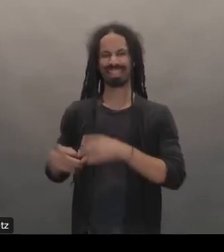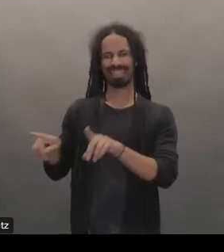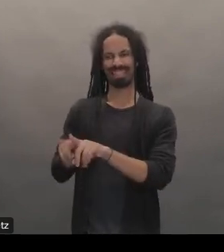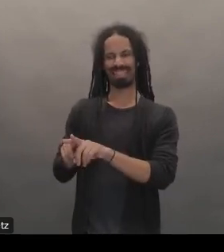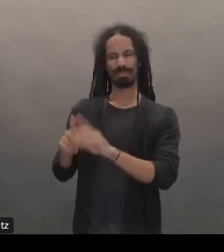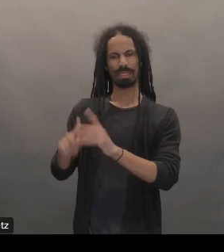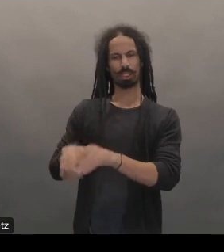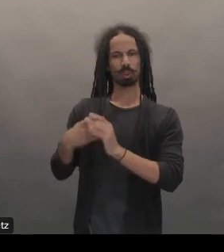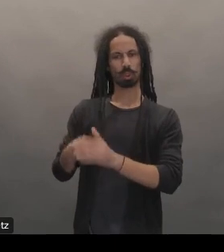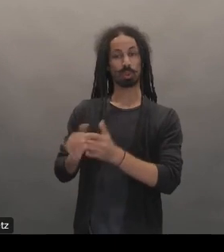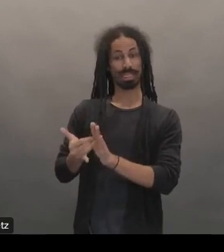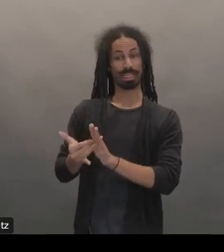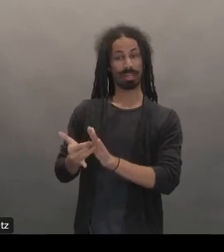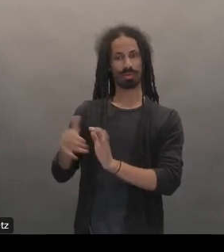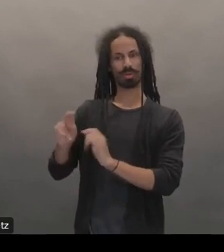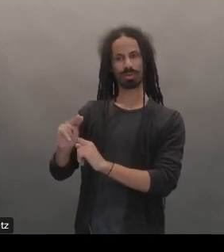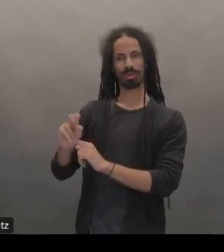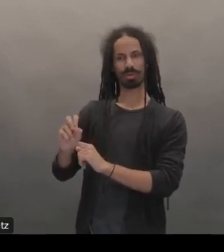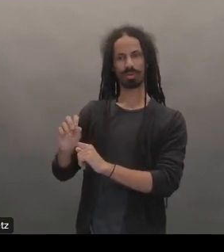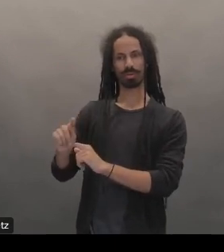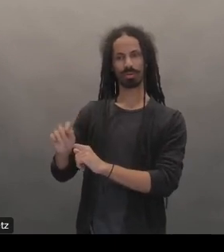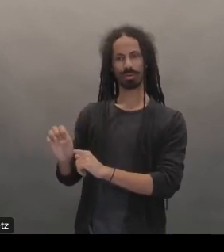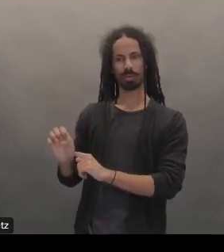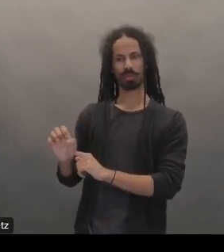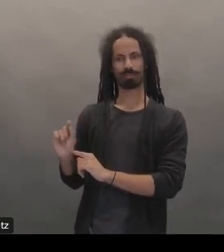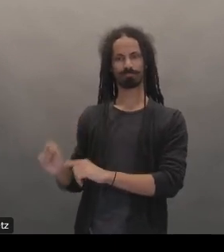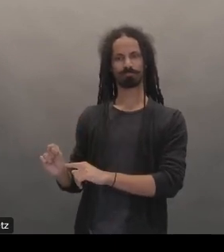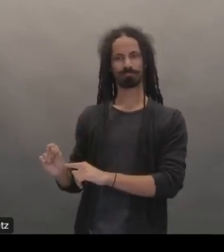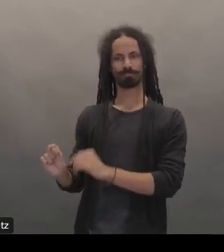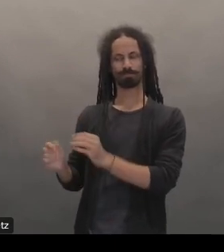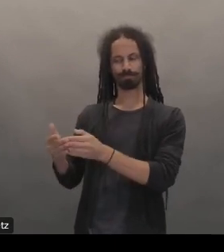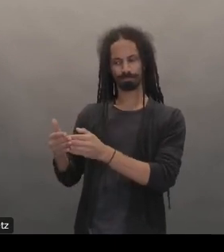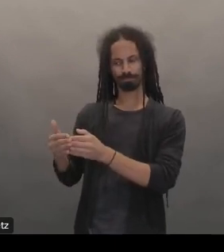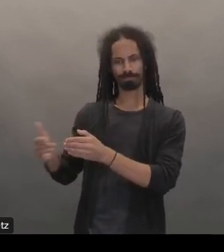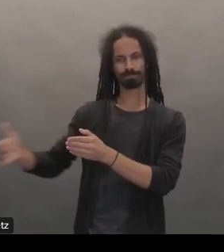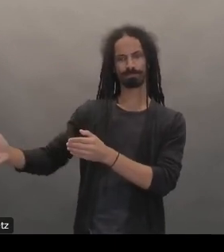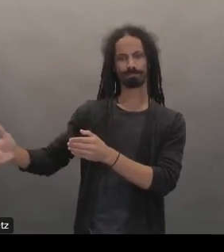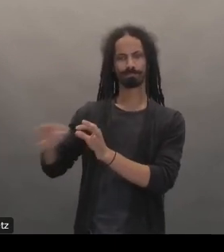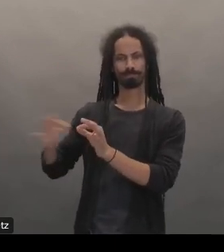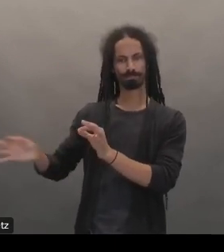as it does in the tables, right? Note with a period and then the information follows.